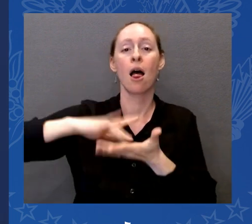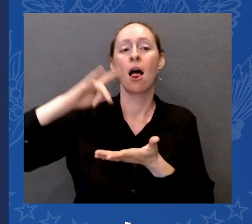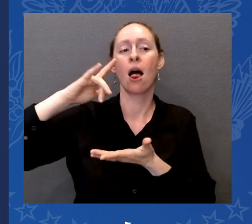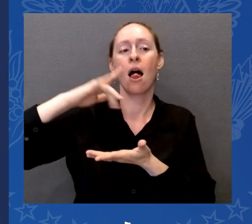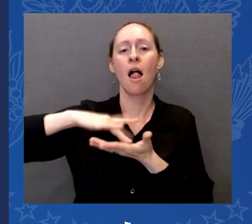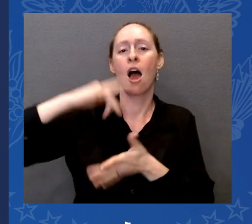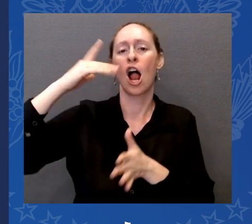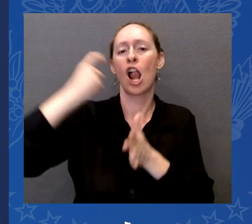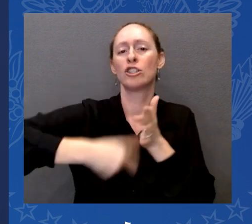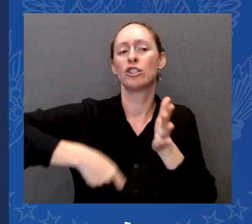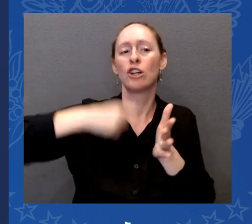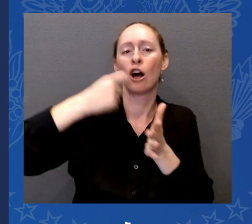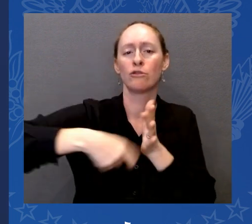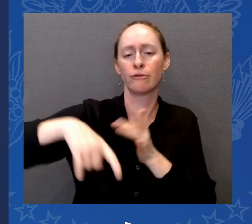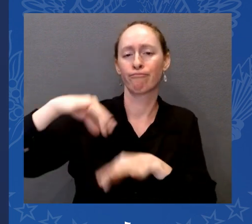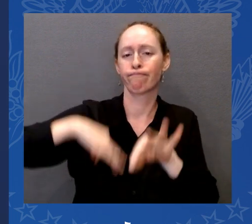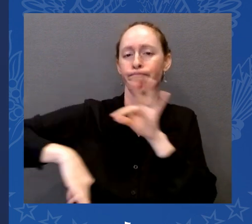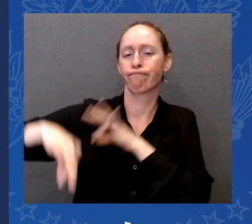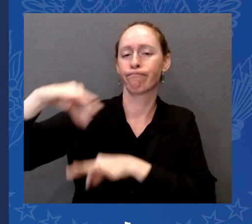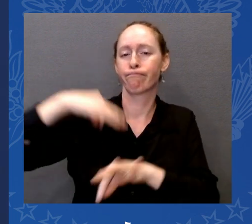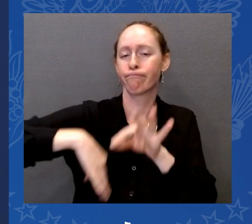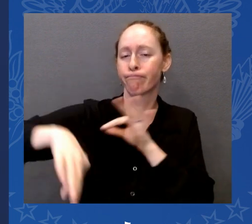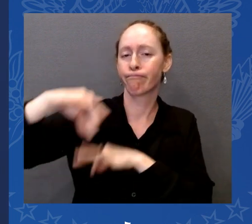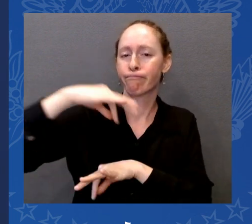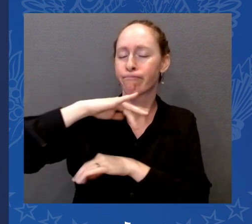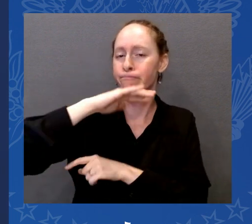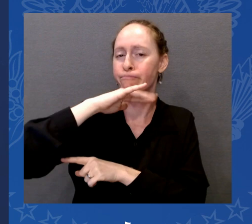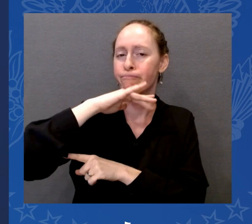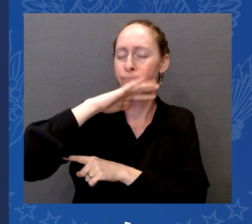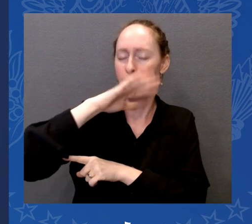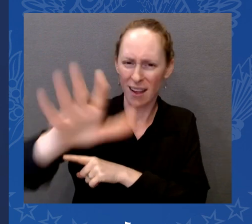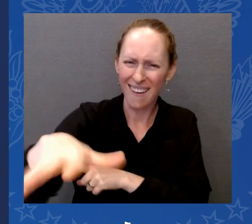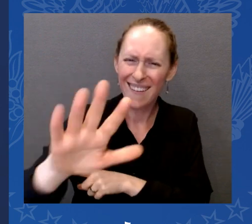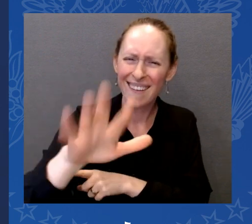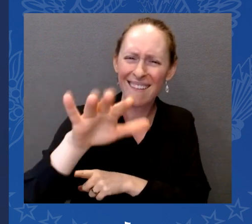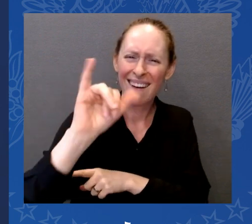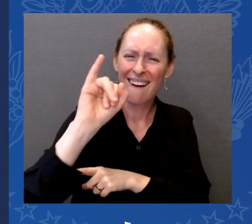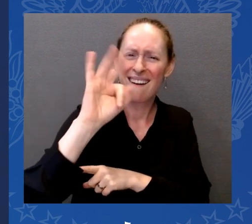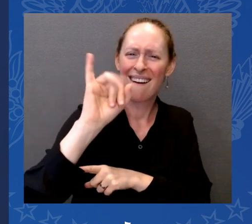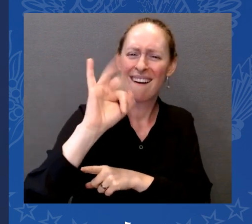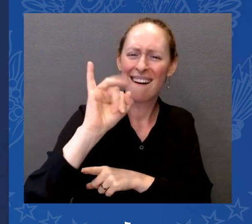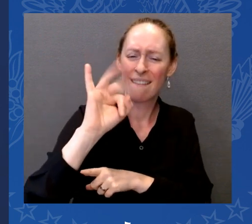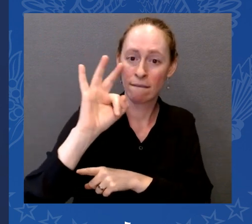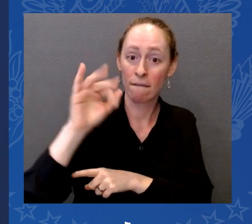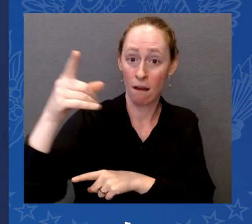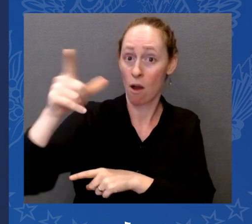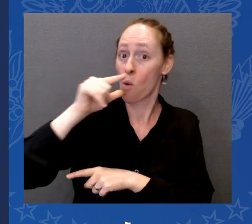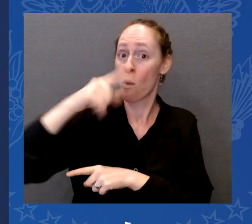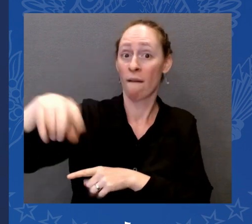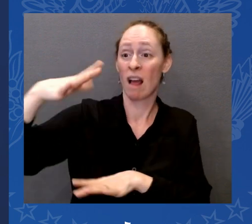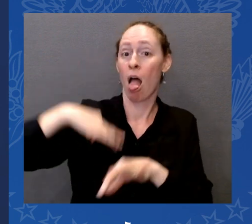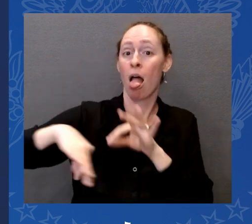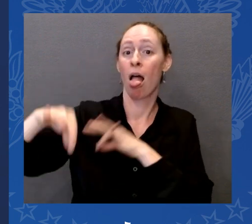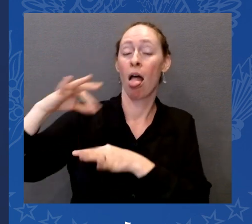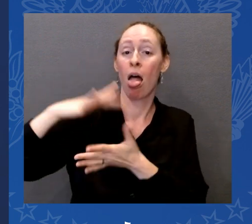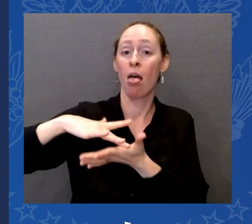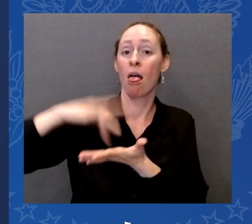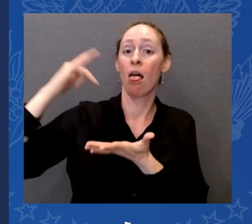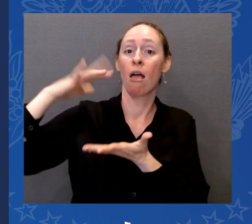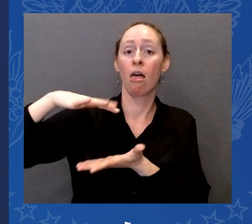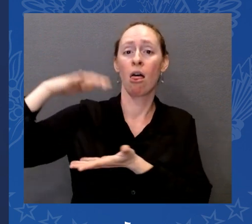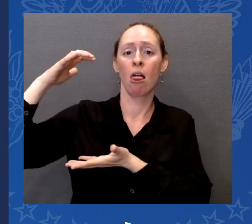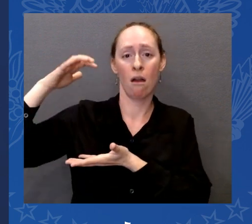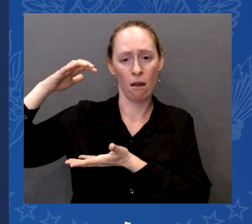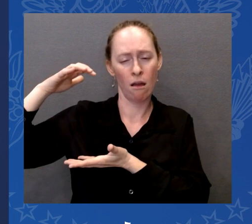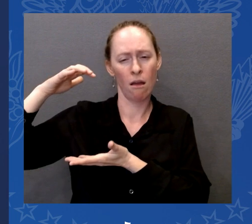gas would be down an additional 40% to 40 cents today to $3 a gallon. And by the way,